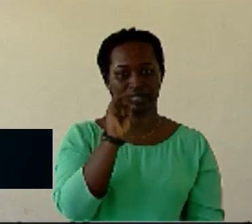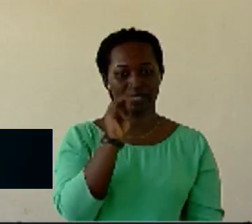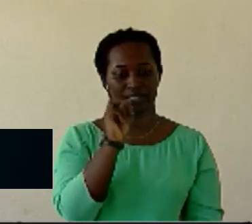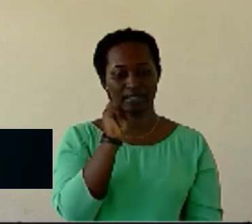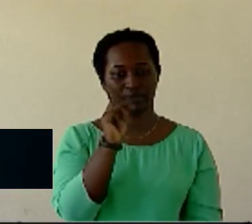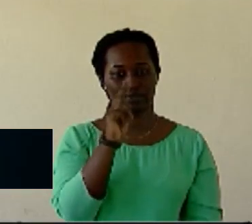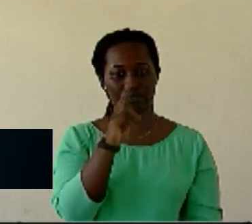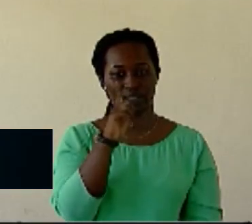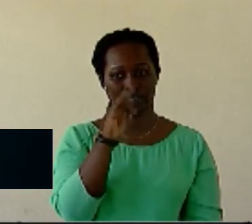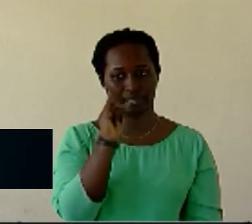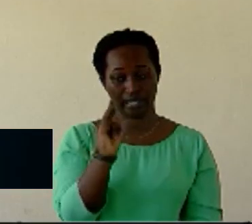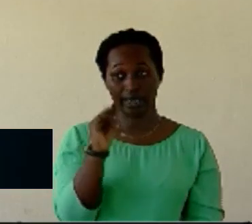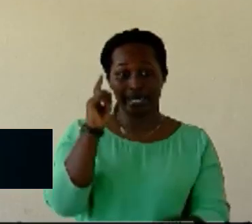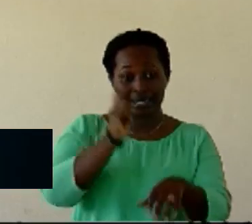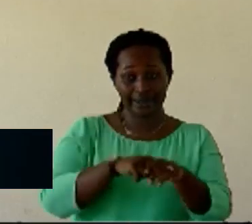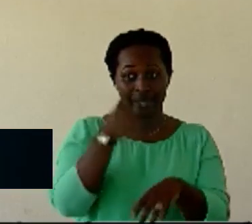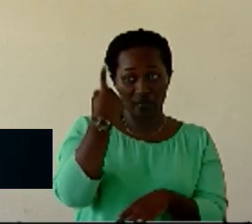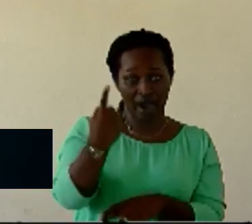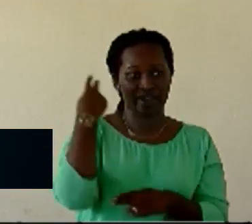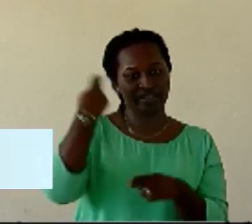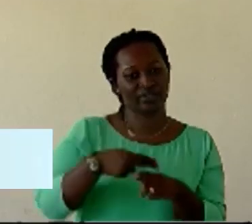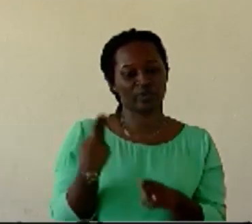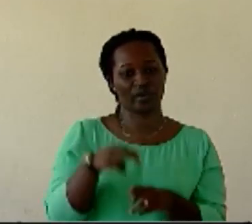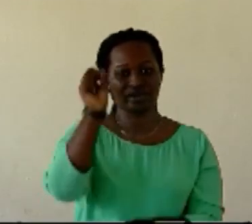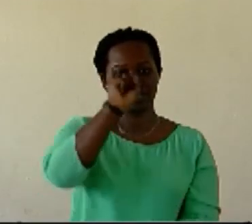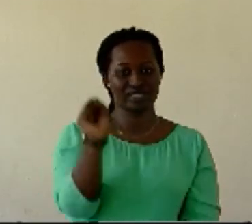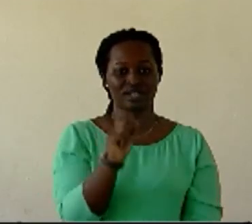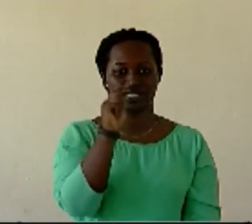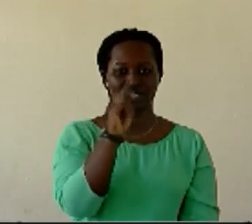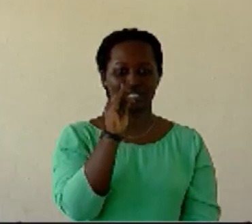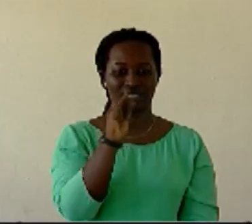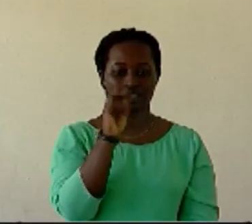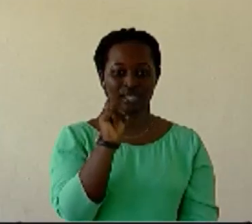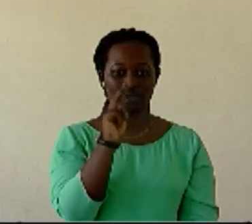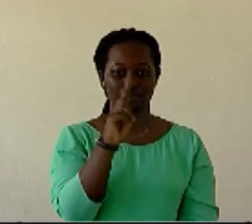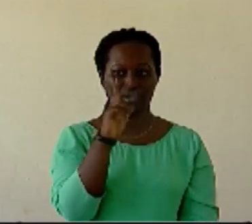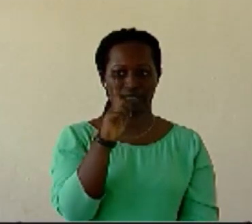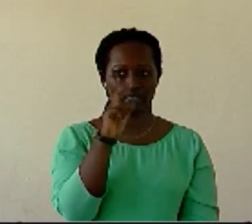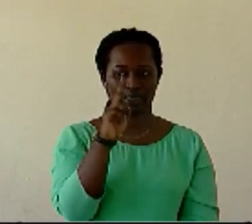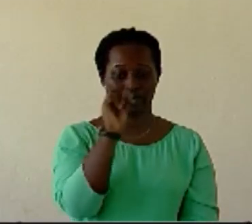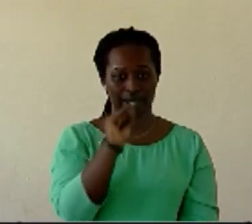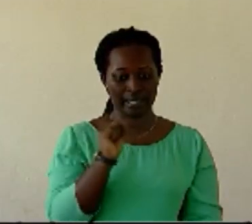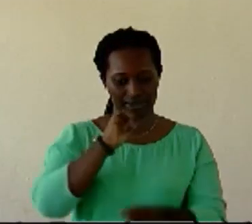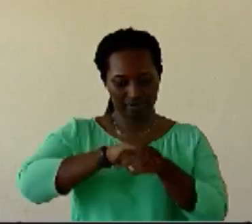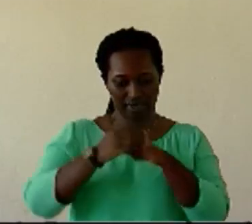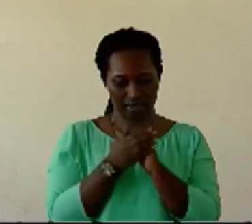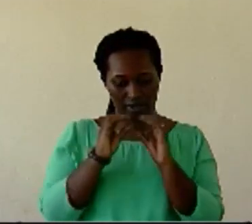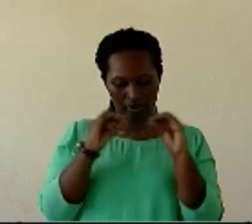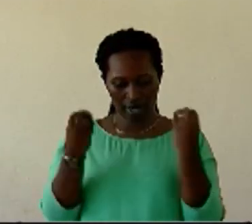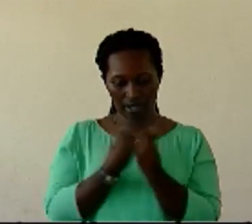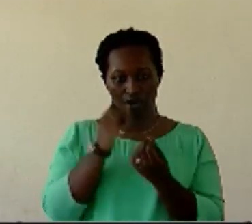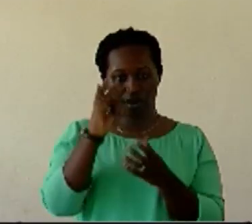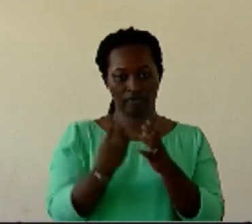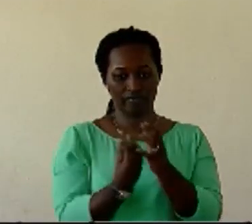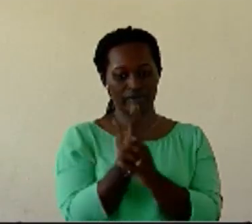one, we say stimulus. This can make the organ of a plant react